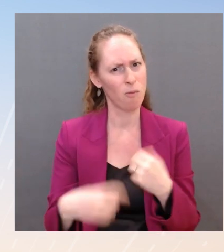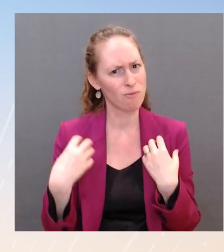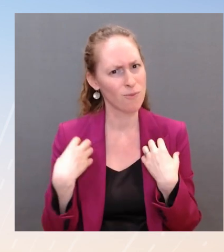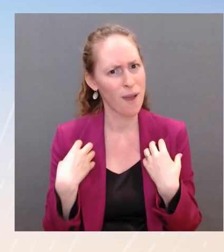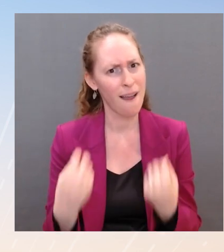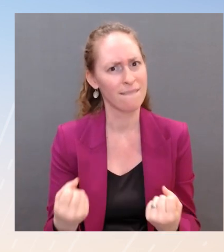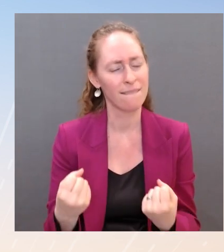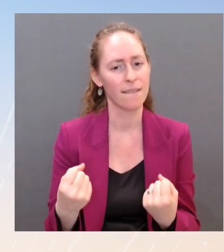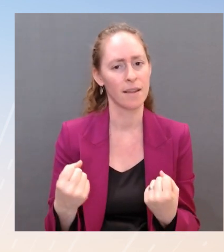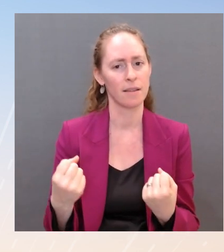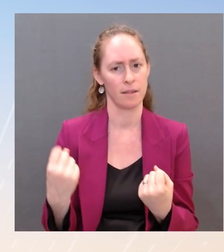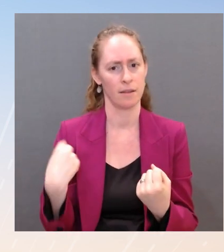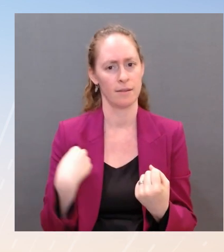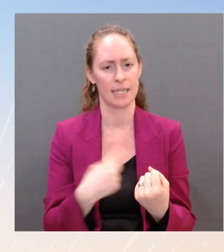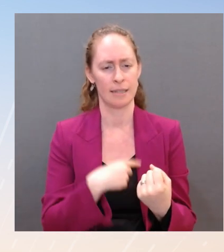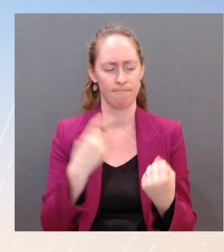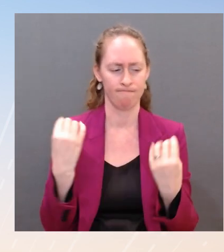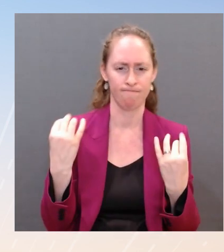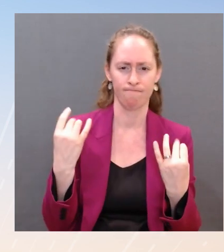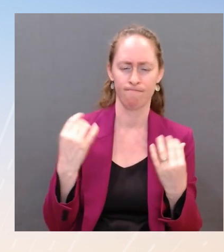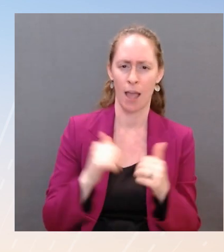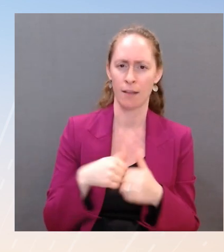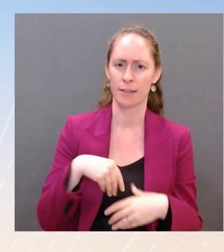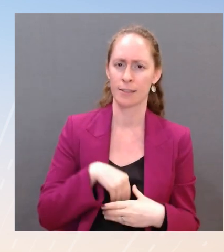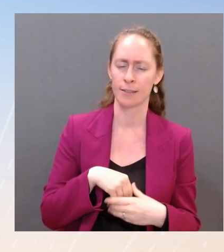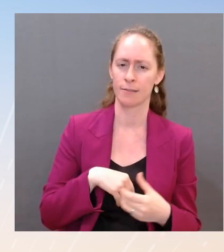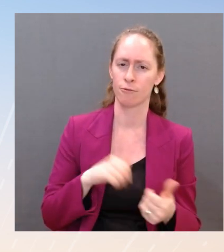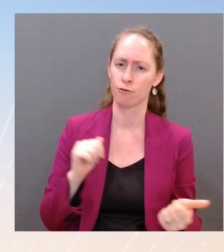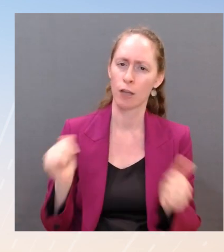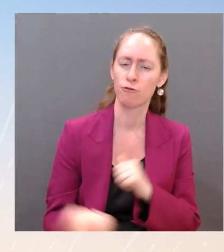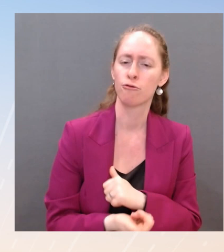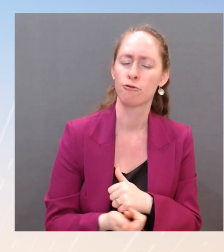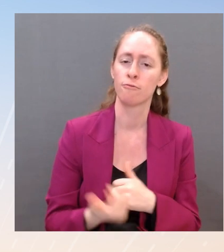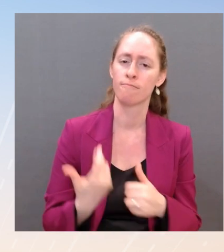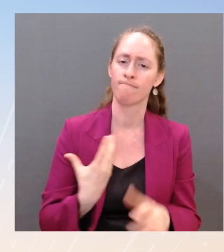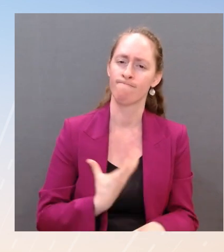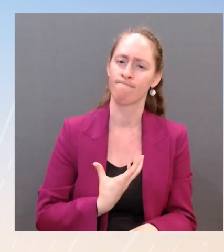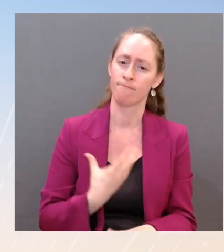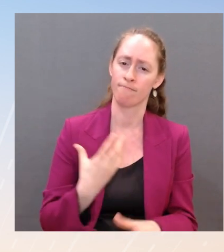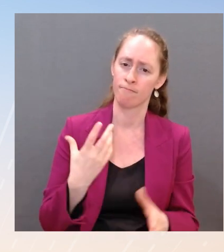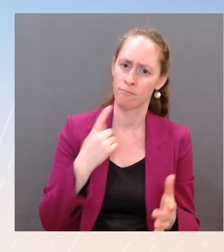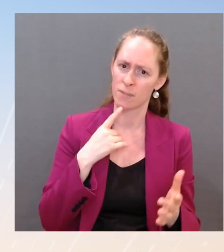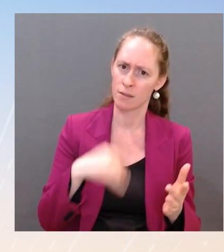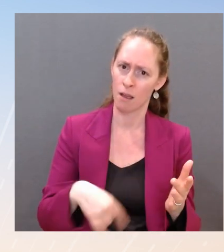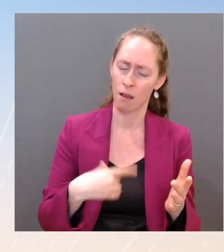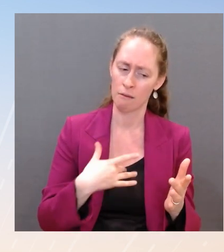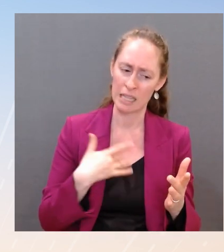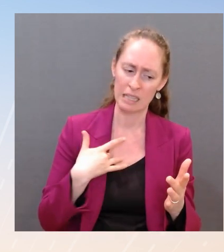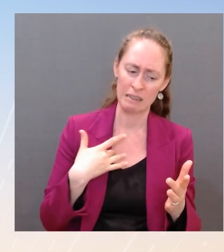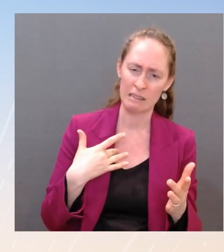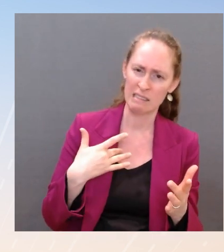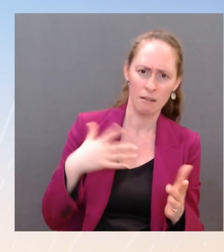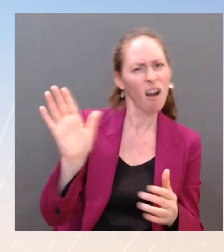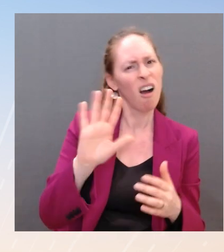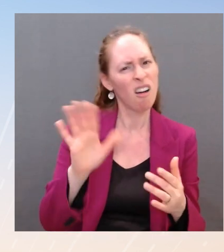of weakness. It's not. It's a sign of strength, and you helped us recognize that once again. And Dana, just for you, I